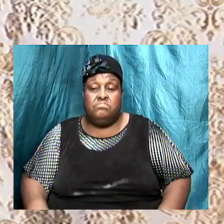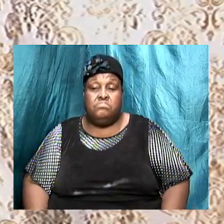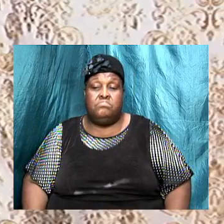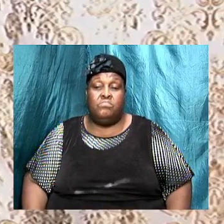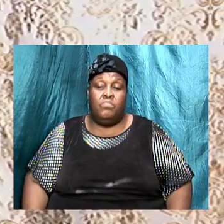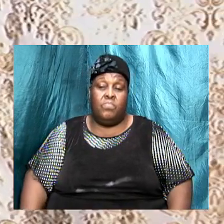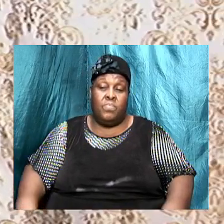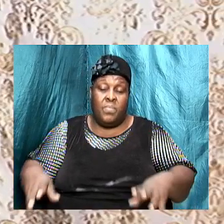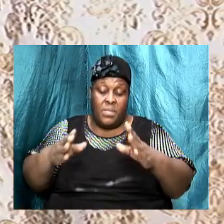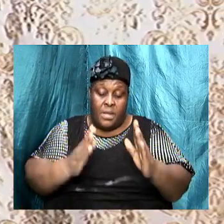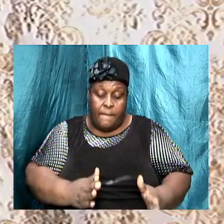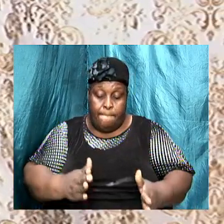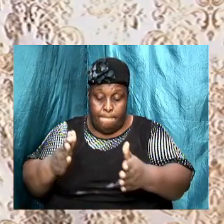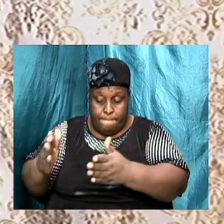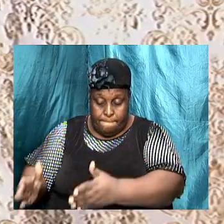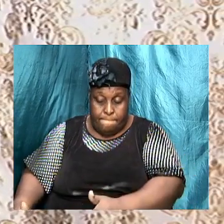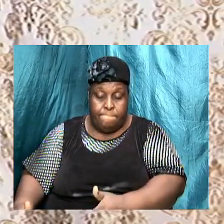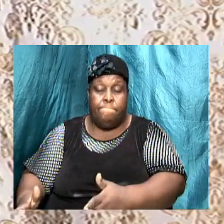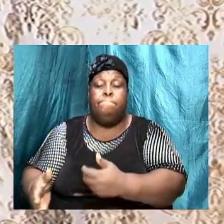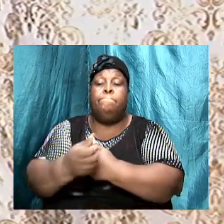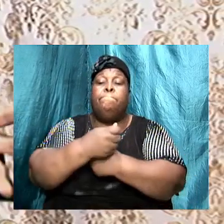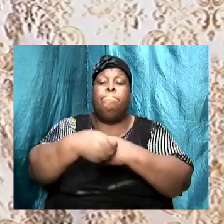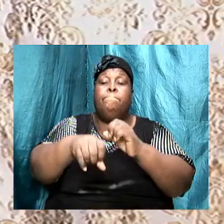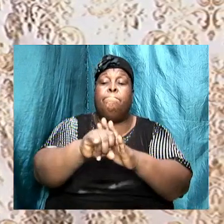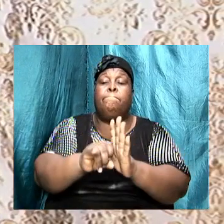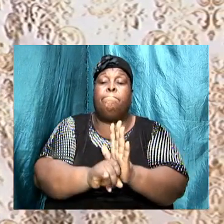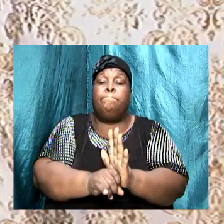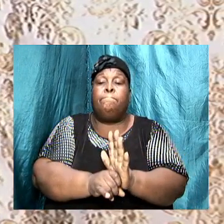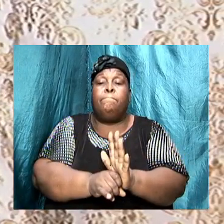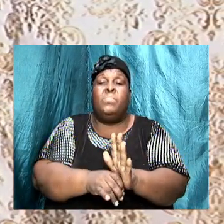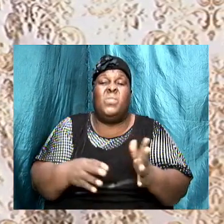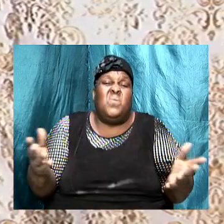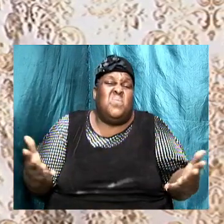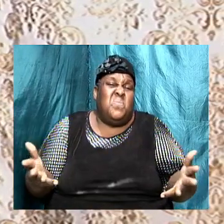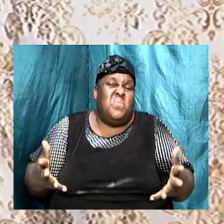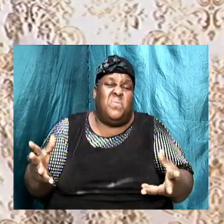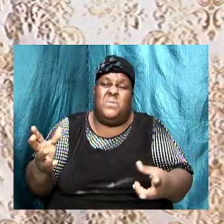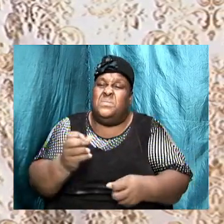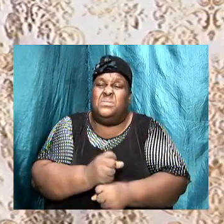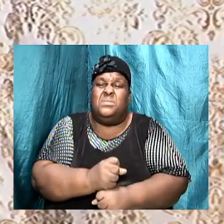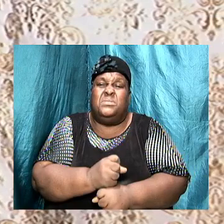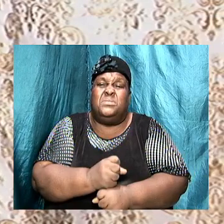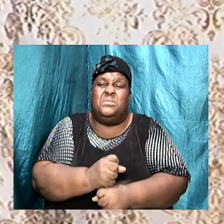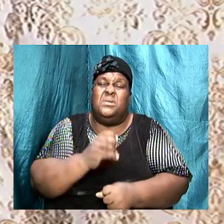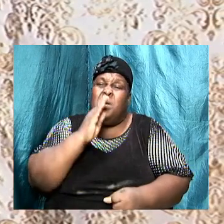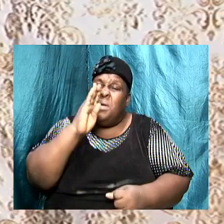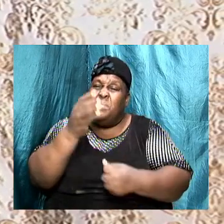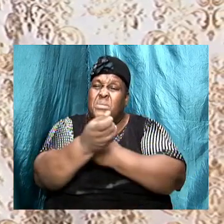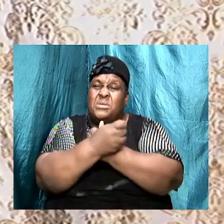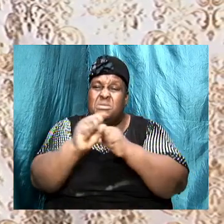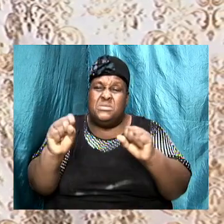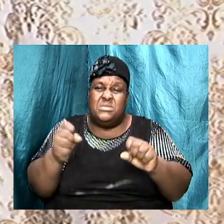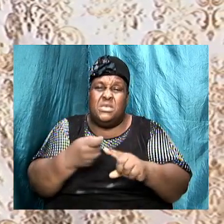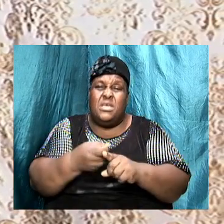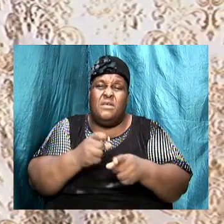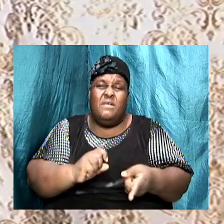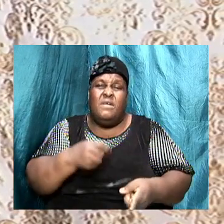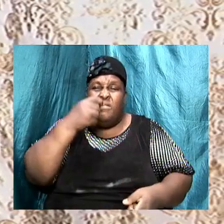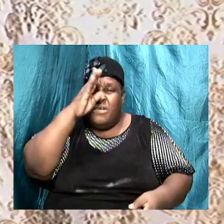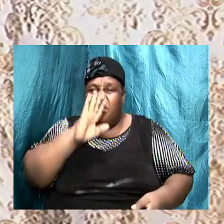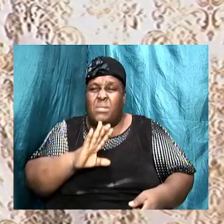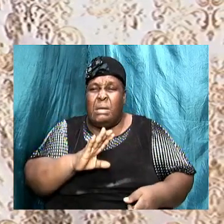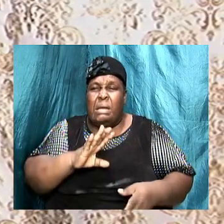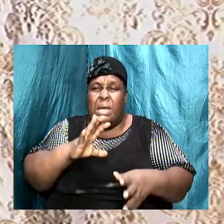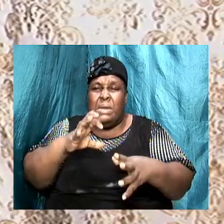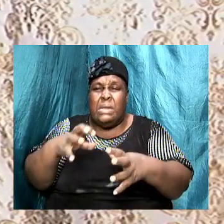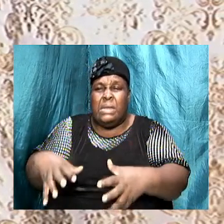is the plan of salvation. What does it take to be saved from God's wrath,